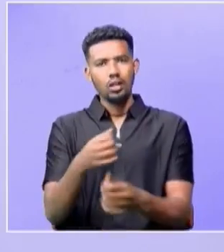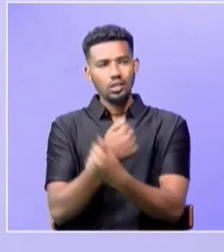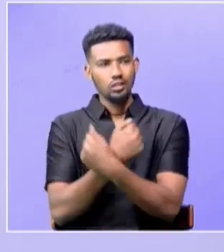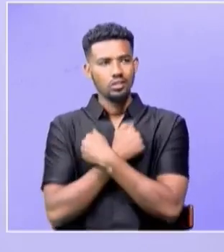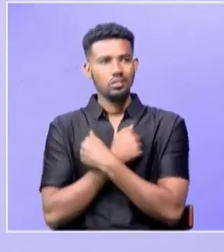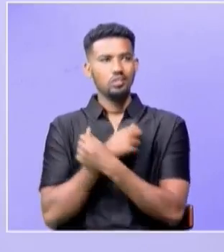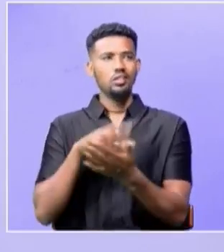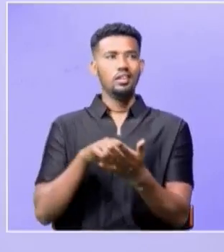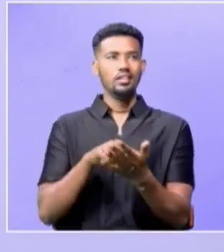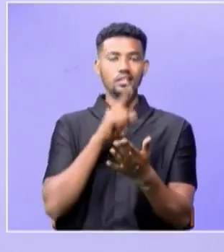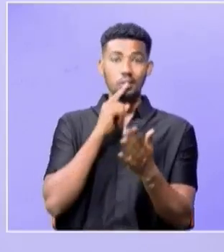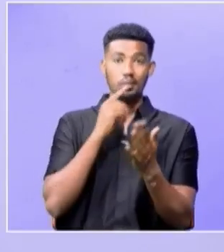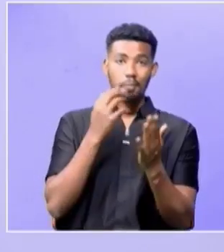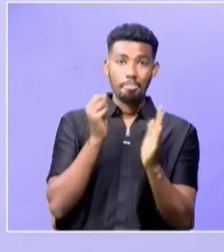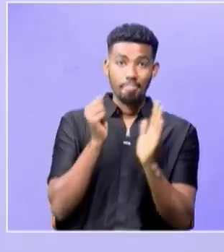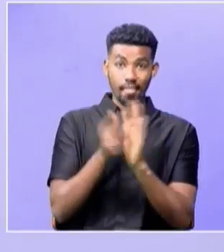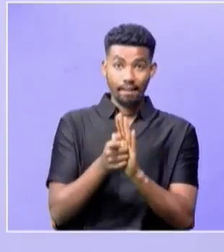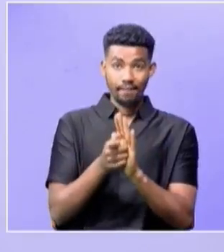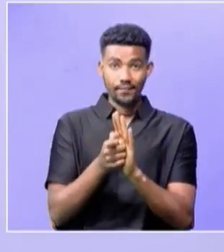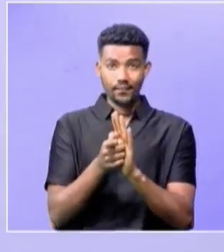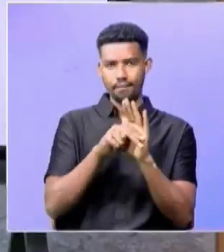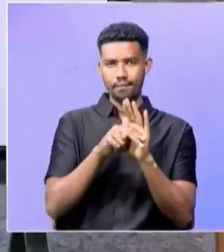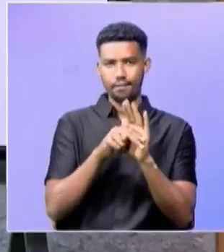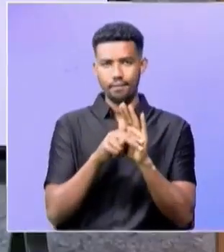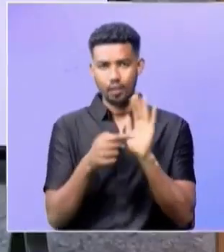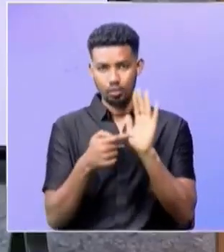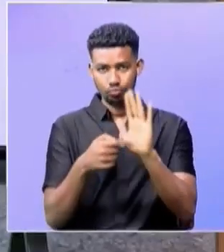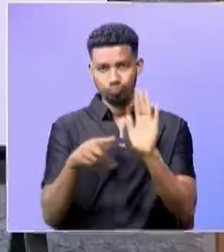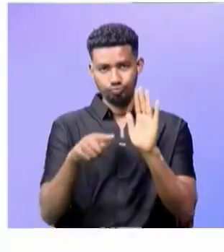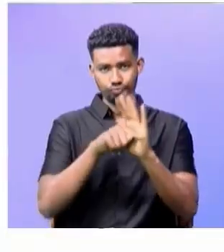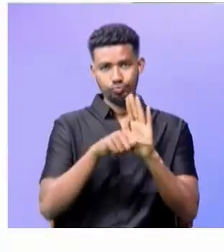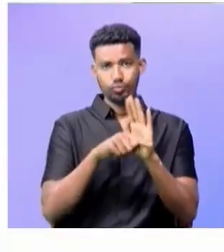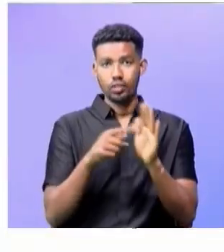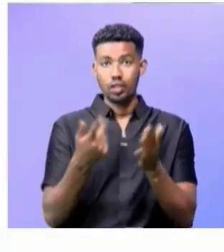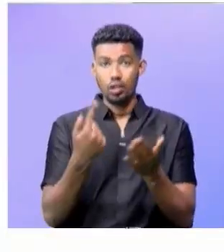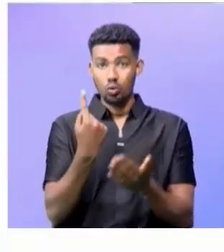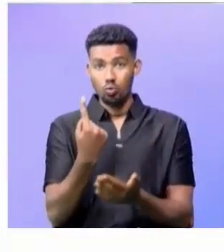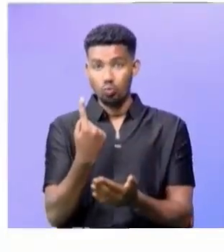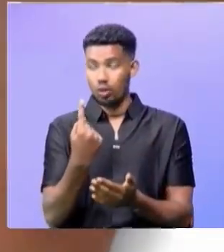it negative form of like and dislike. When the person say,